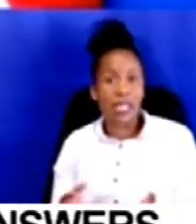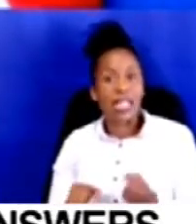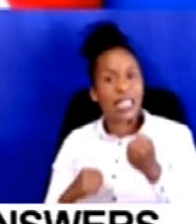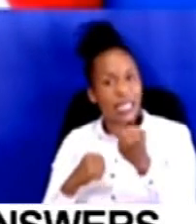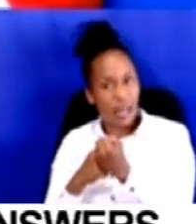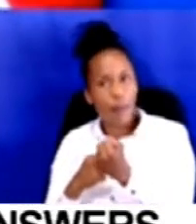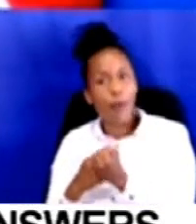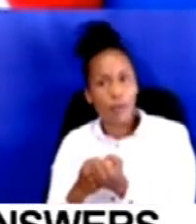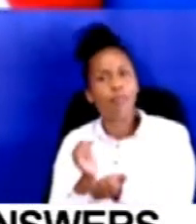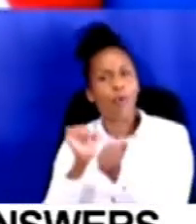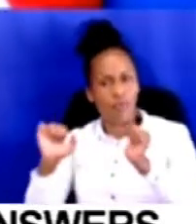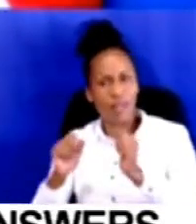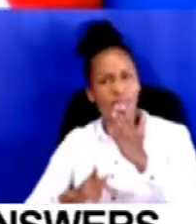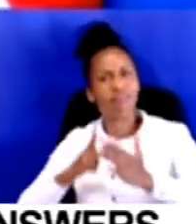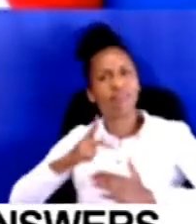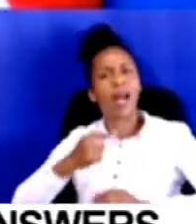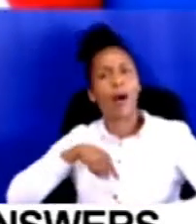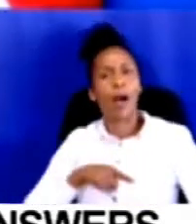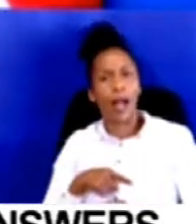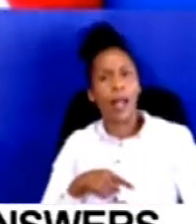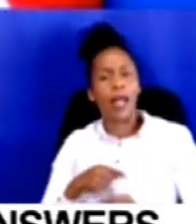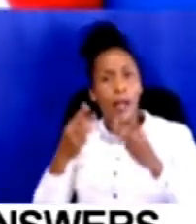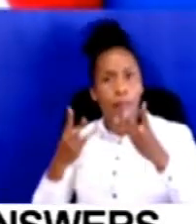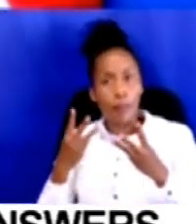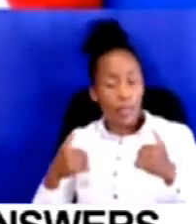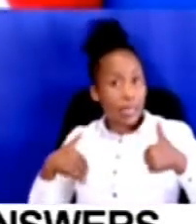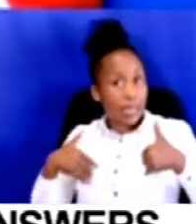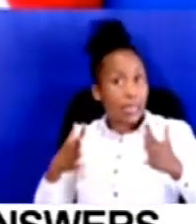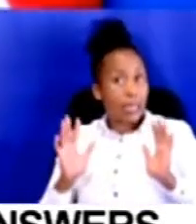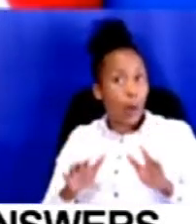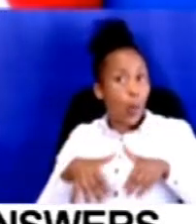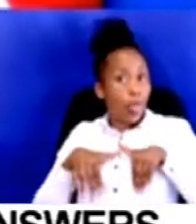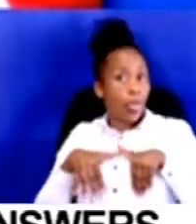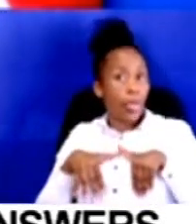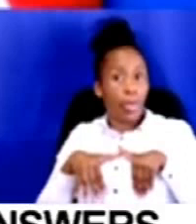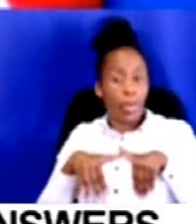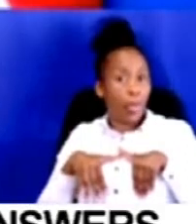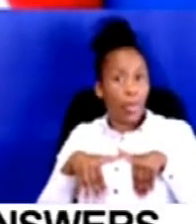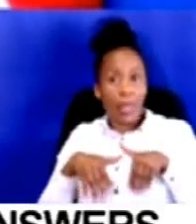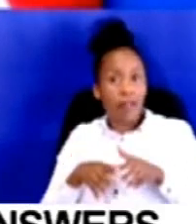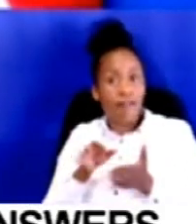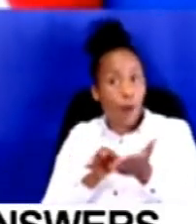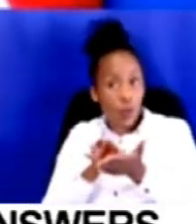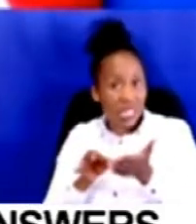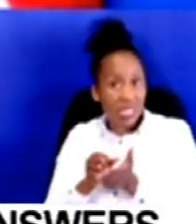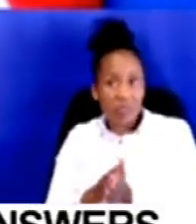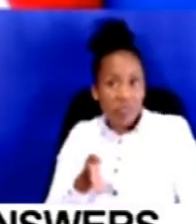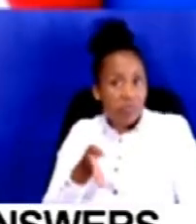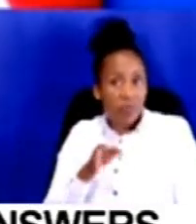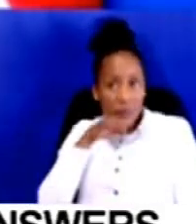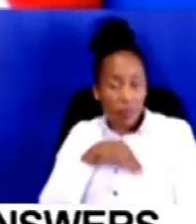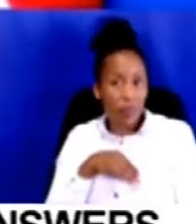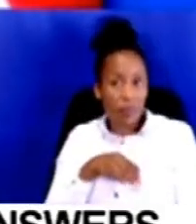supports our democratic project. If people are starting to stay away from the voting